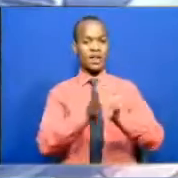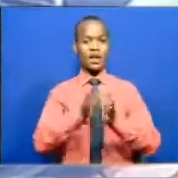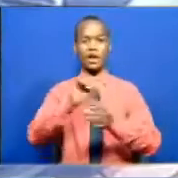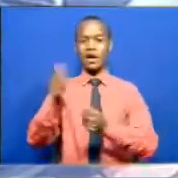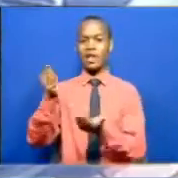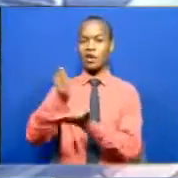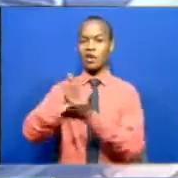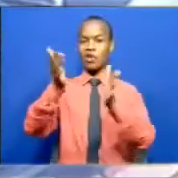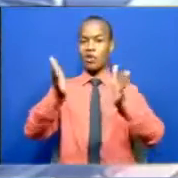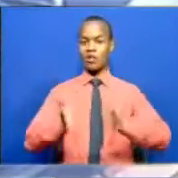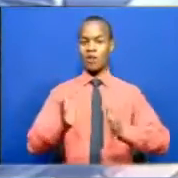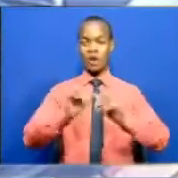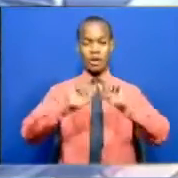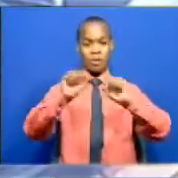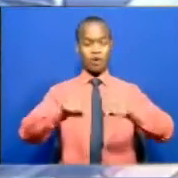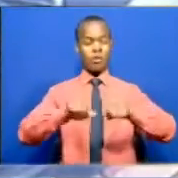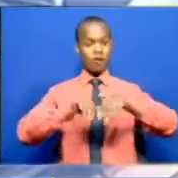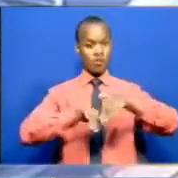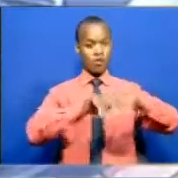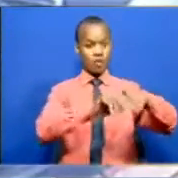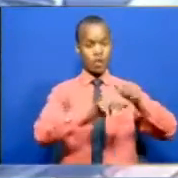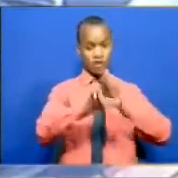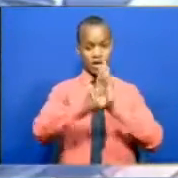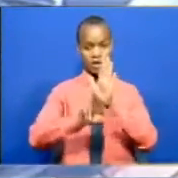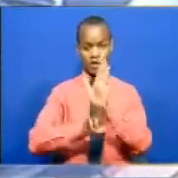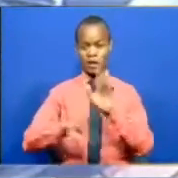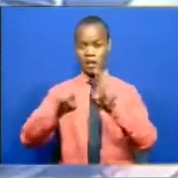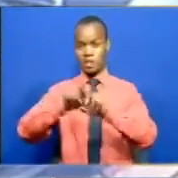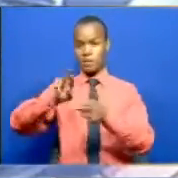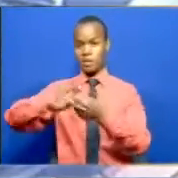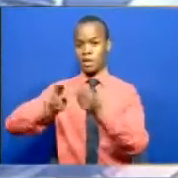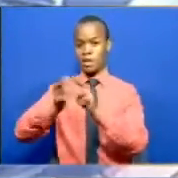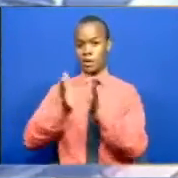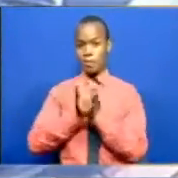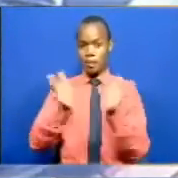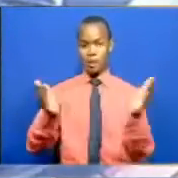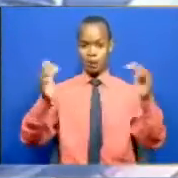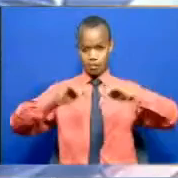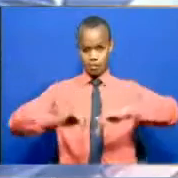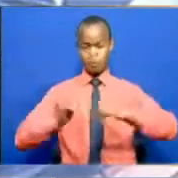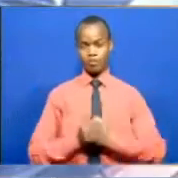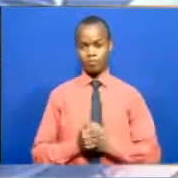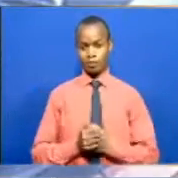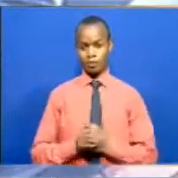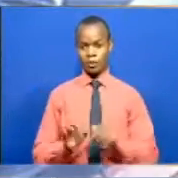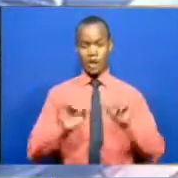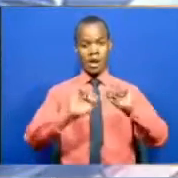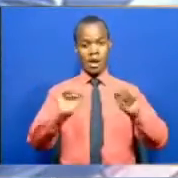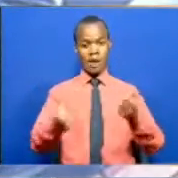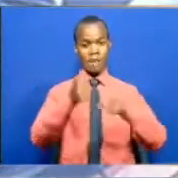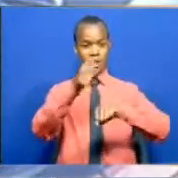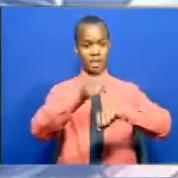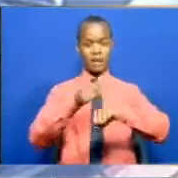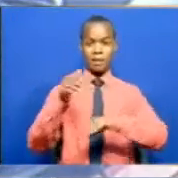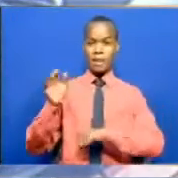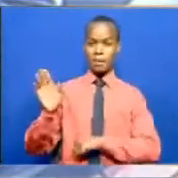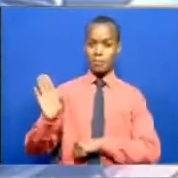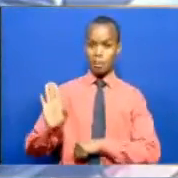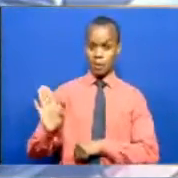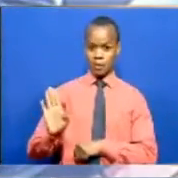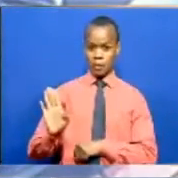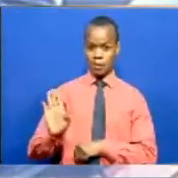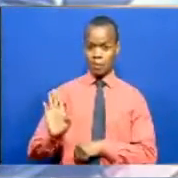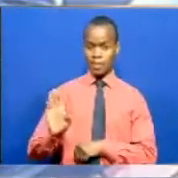officers to strictly enforce guidelines, especially relating to public gatherings. This coming at a time when Baringo members of